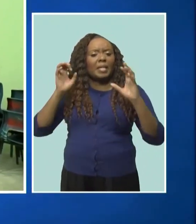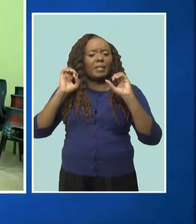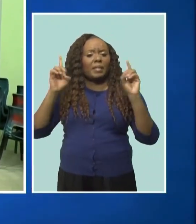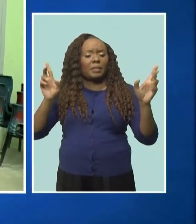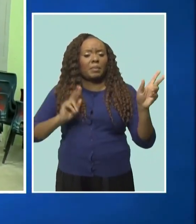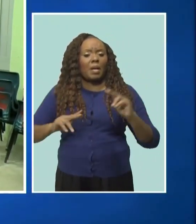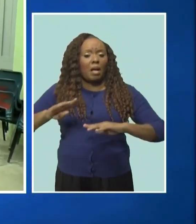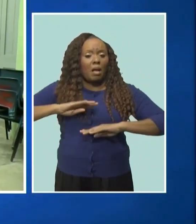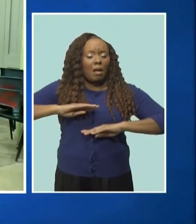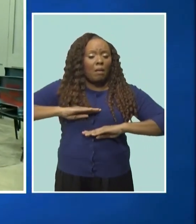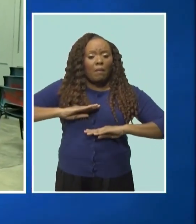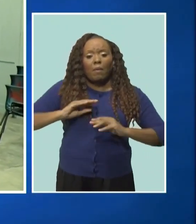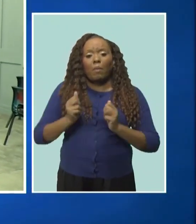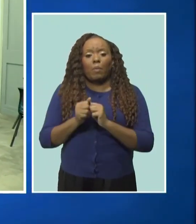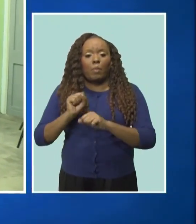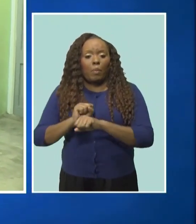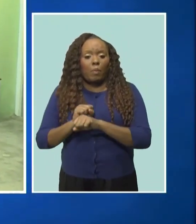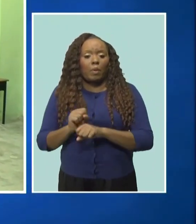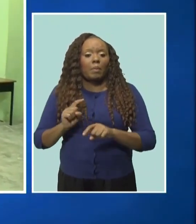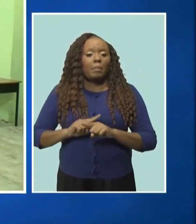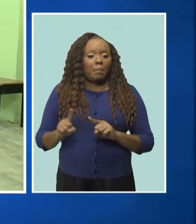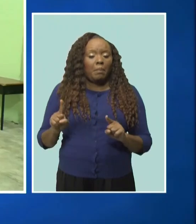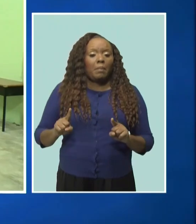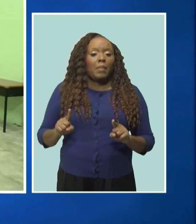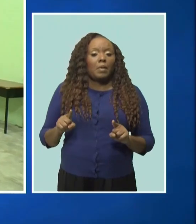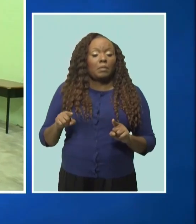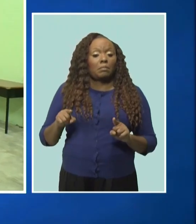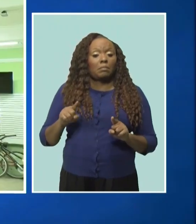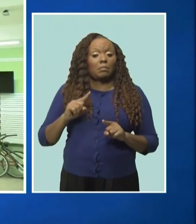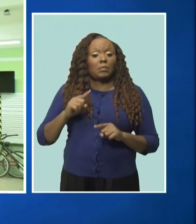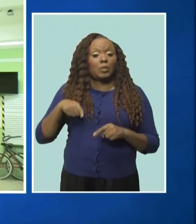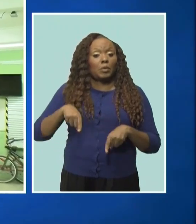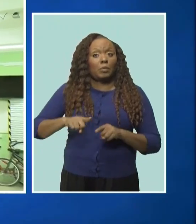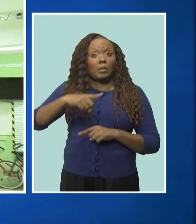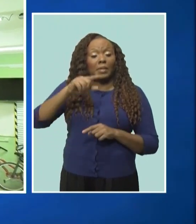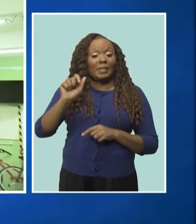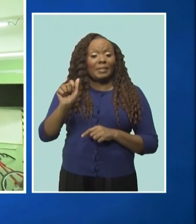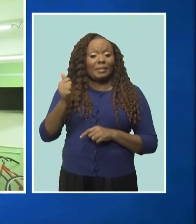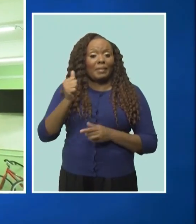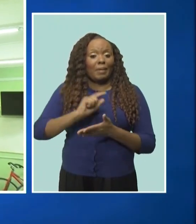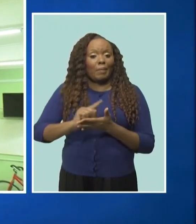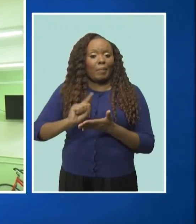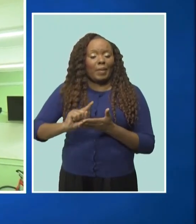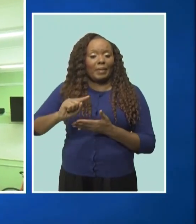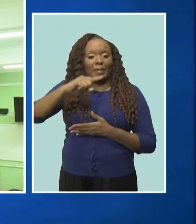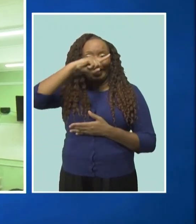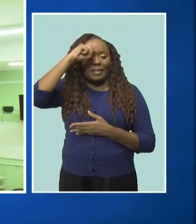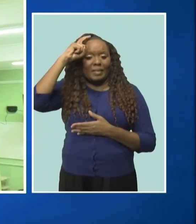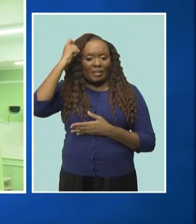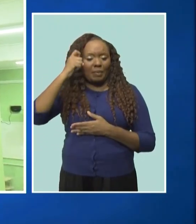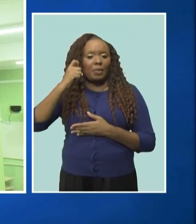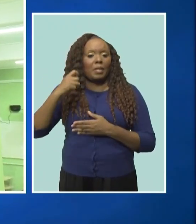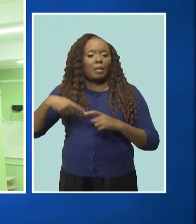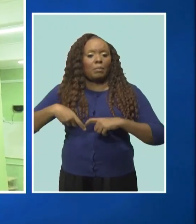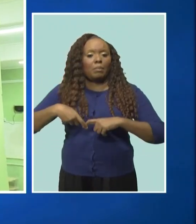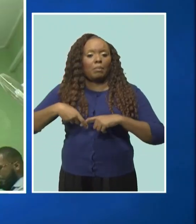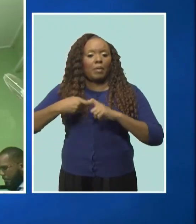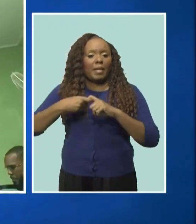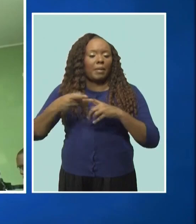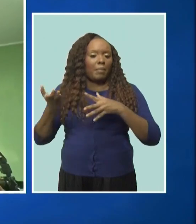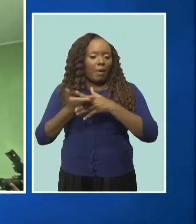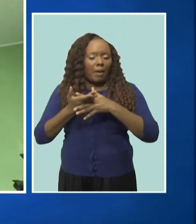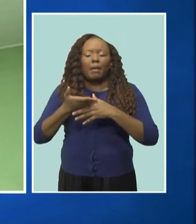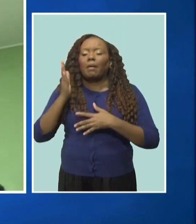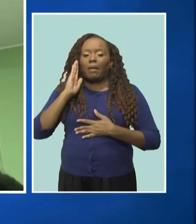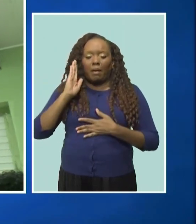already done, they say outstanding work will be completed during the 10-week summer break. Principal of the King Street St. Michael's School,